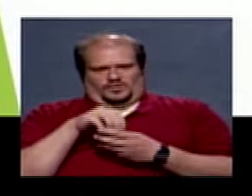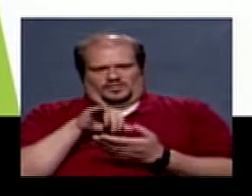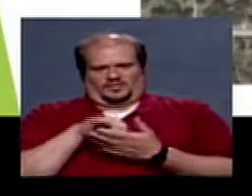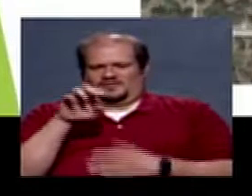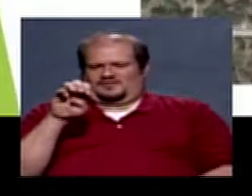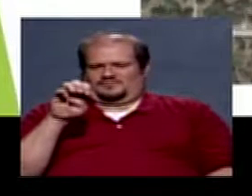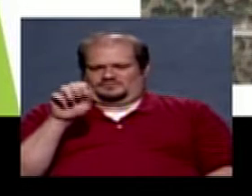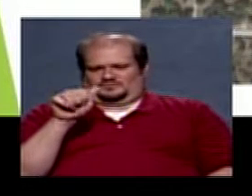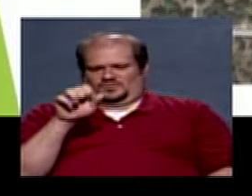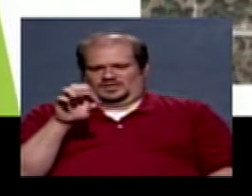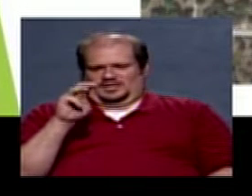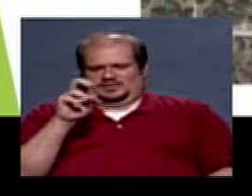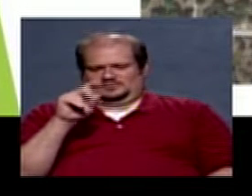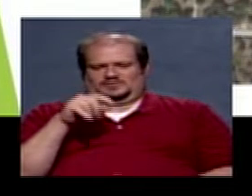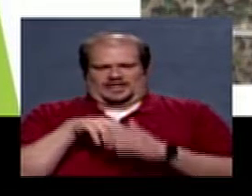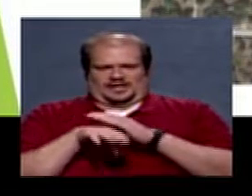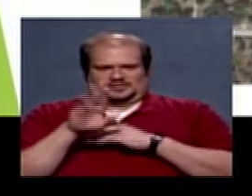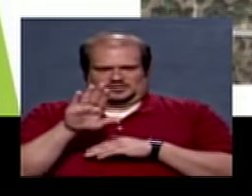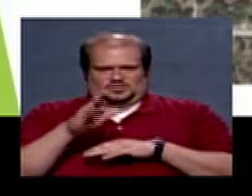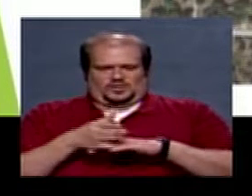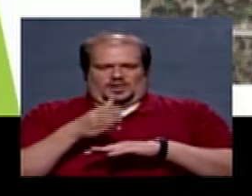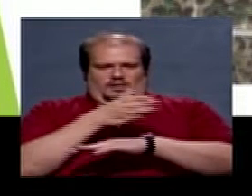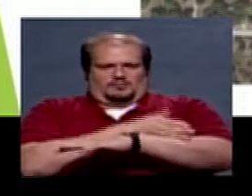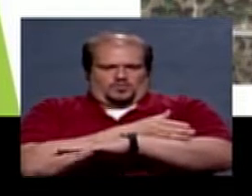easement access that would improve